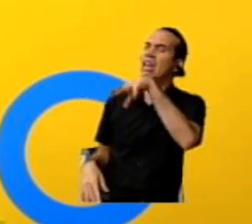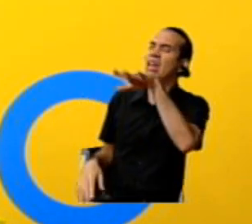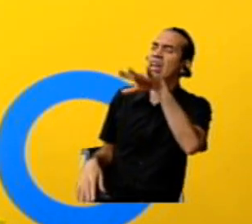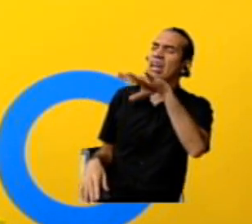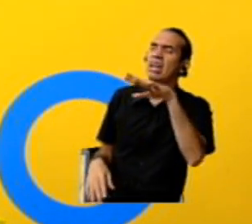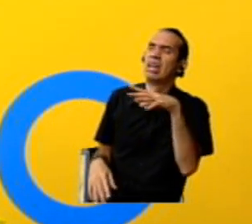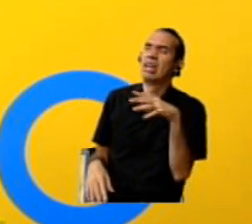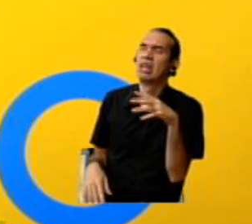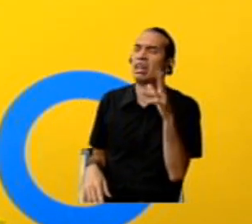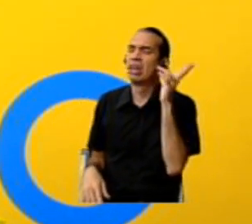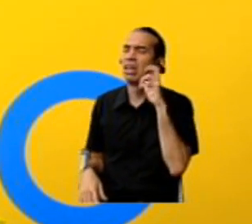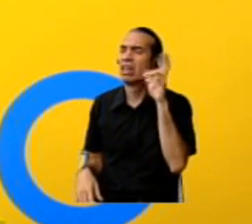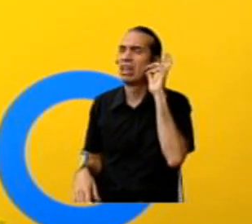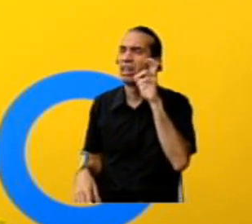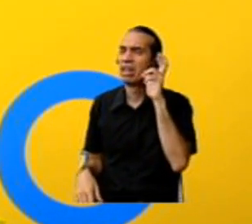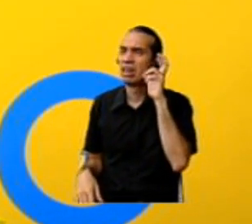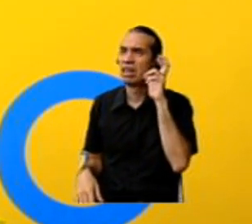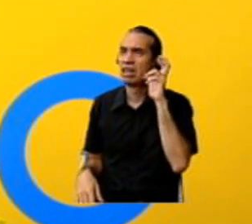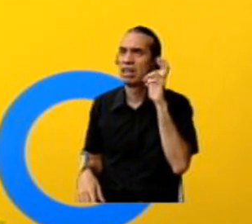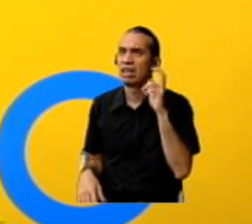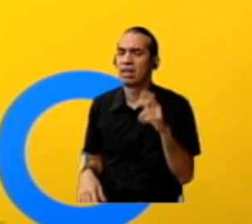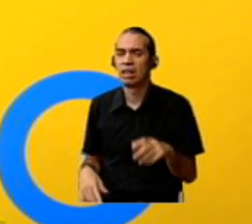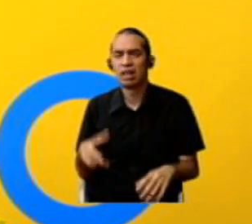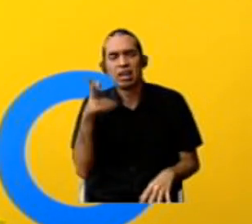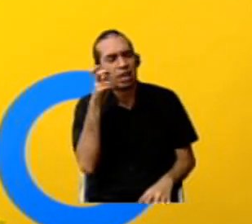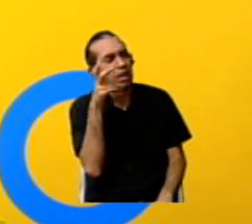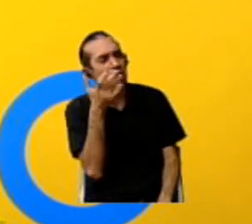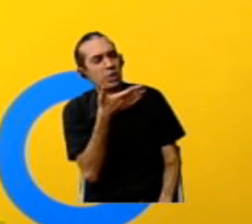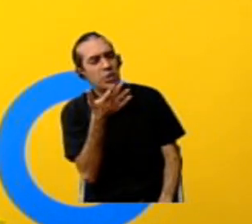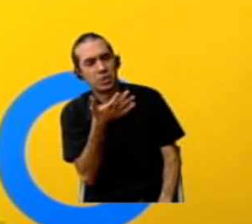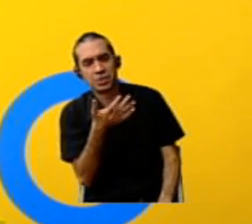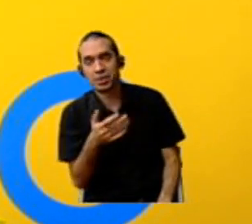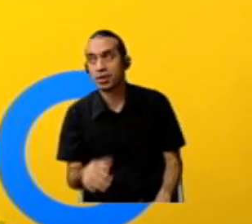sound I hear? What are you hearing, Charlie?